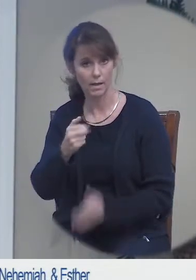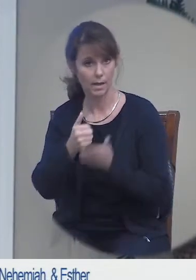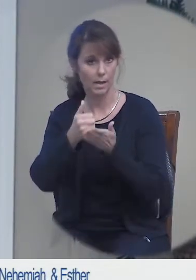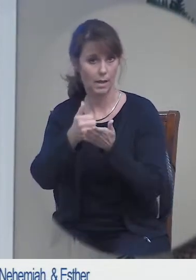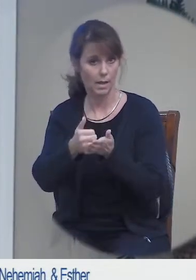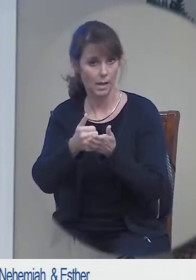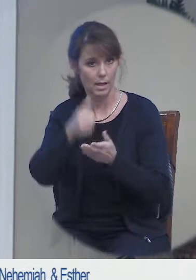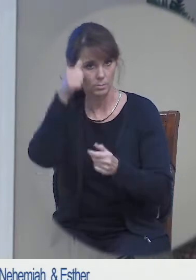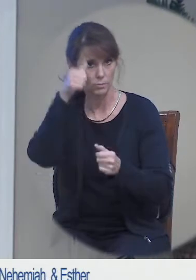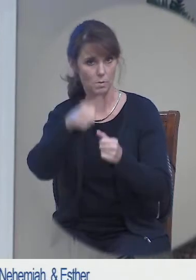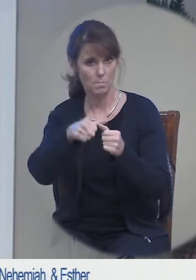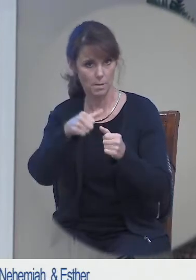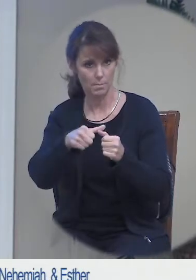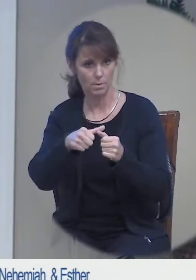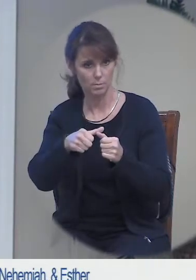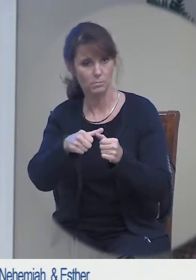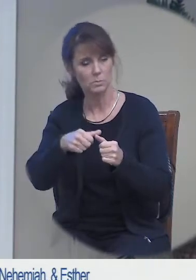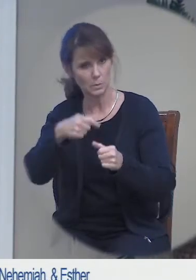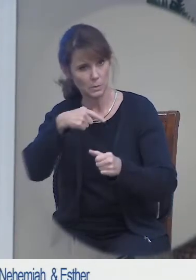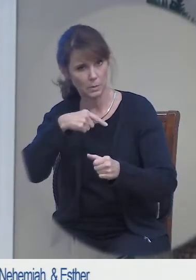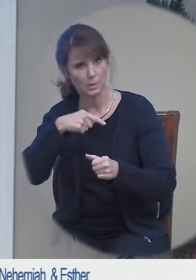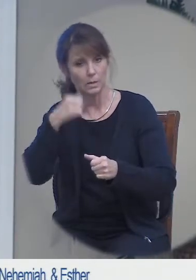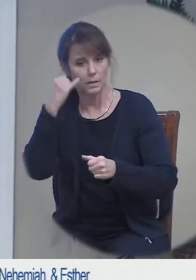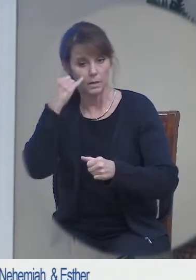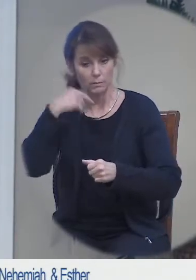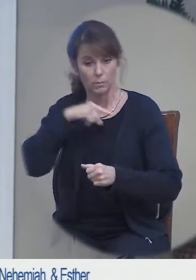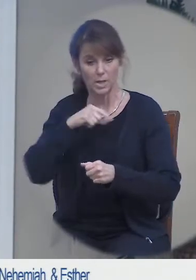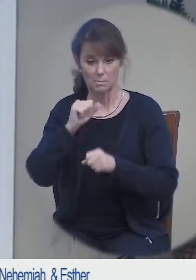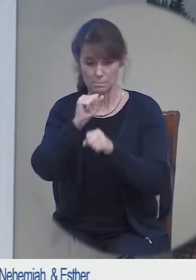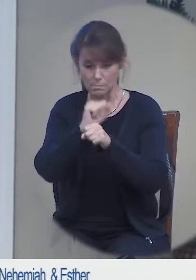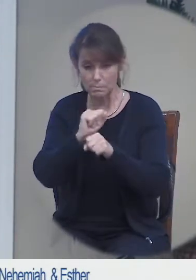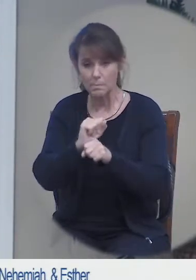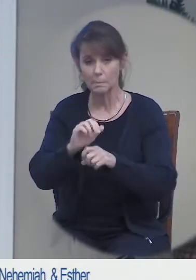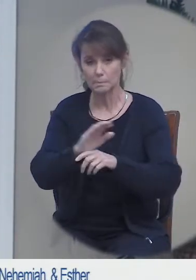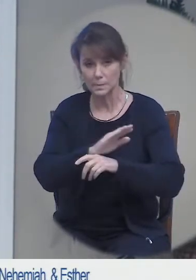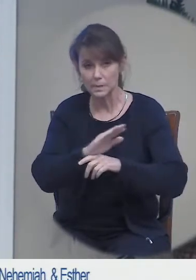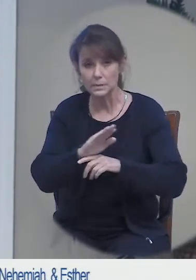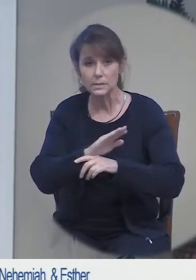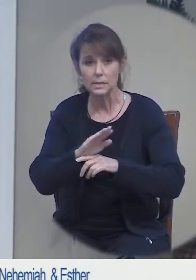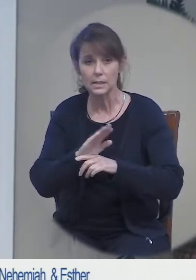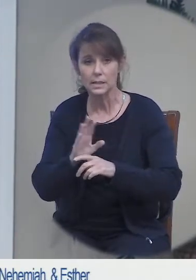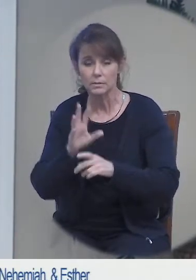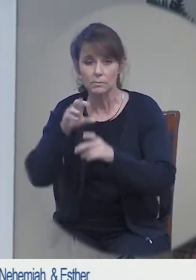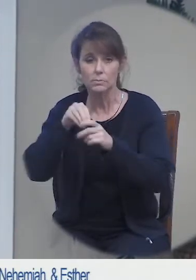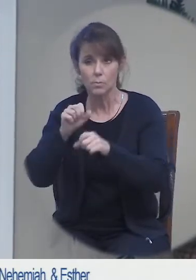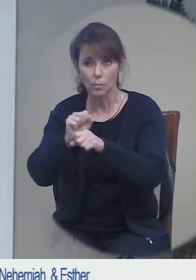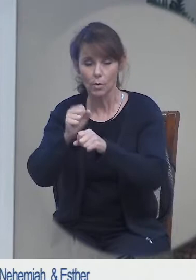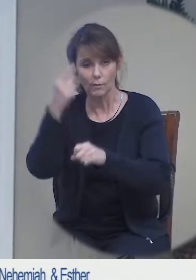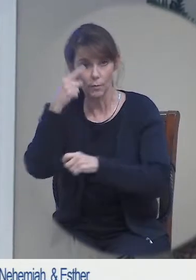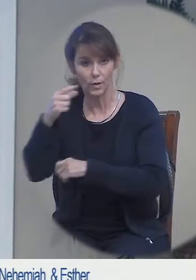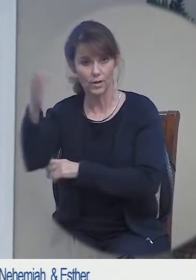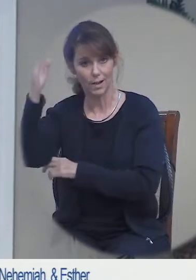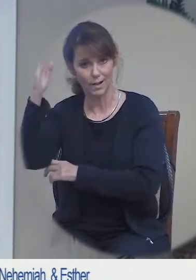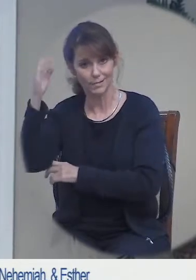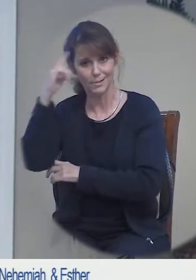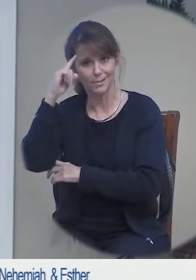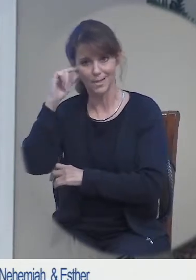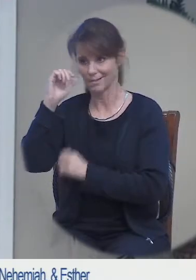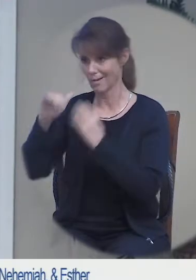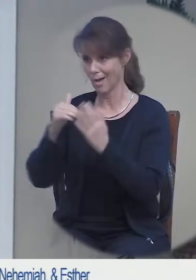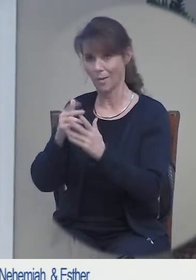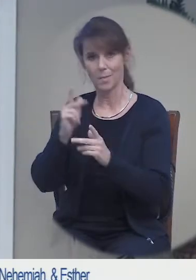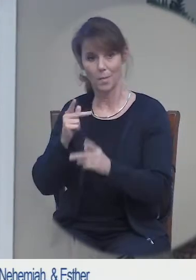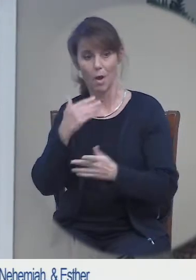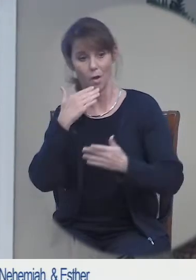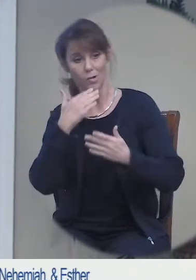we're engaged in the work of God, when we're building, you would think that everybody would jump on board and say, this is a